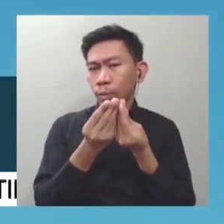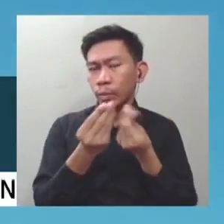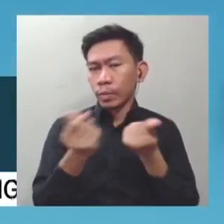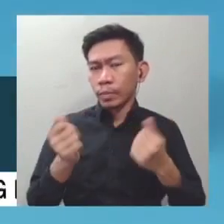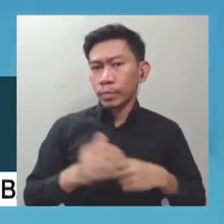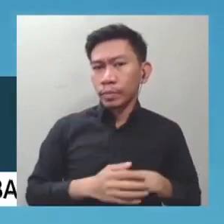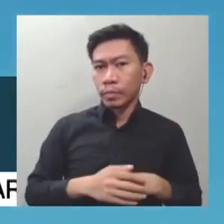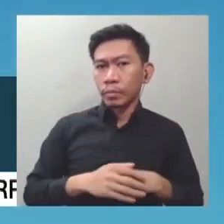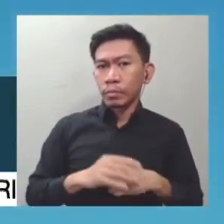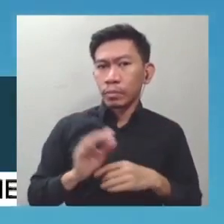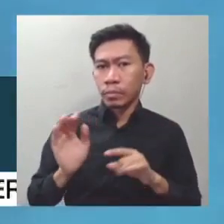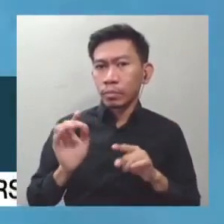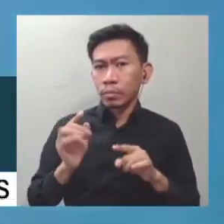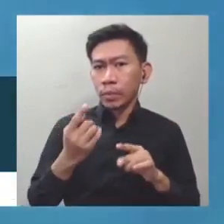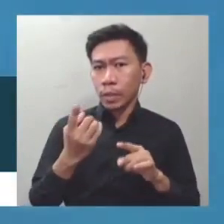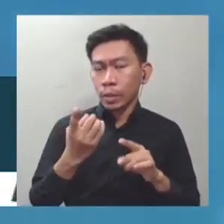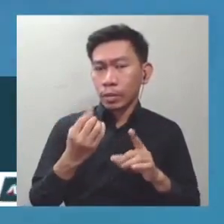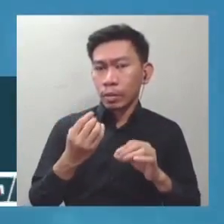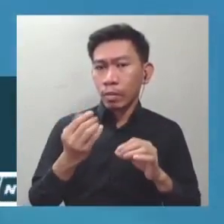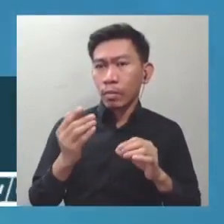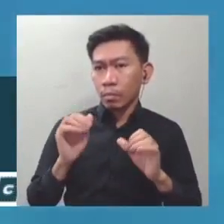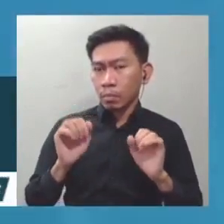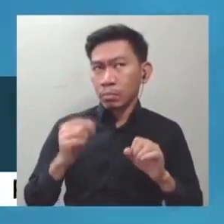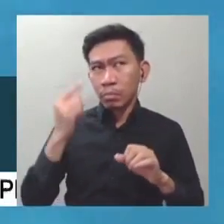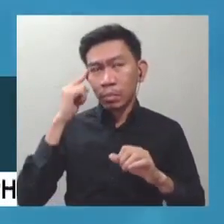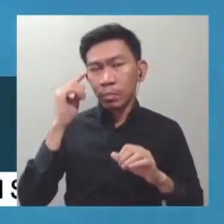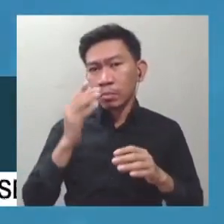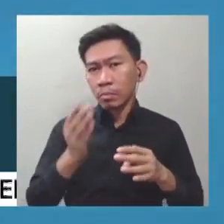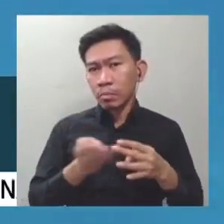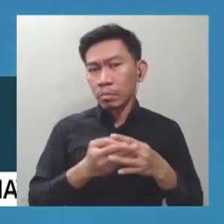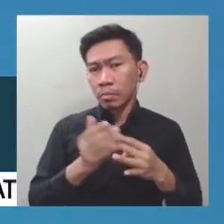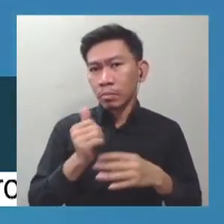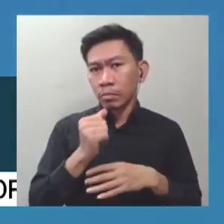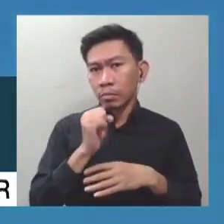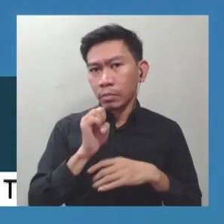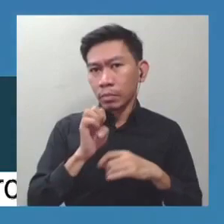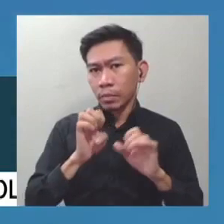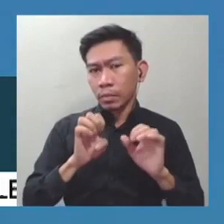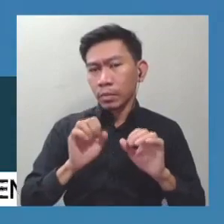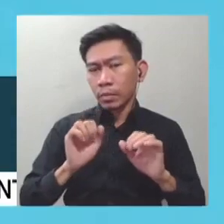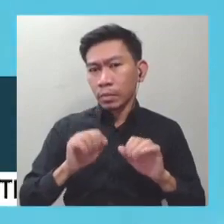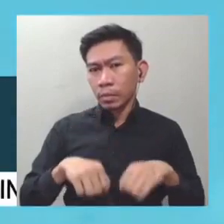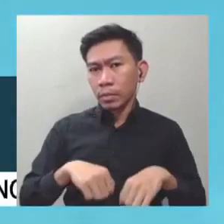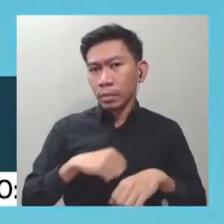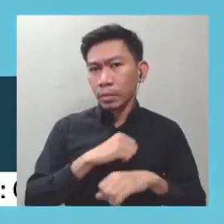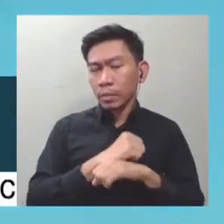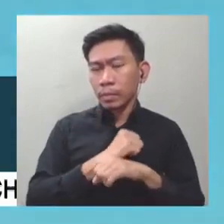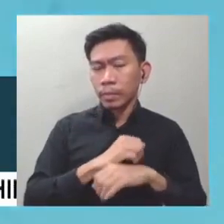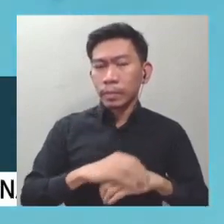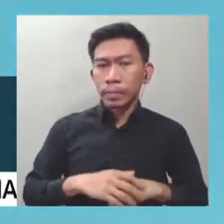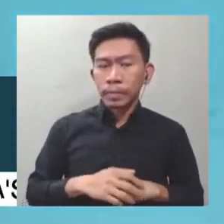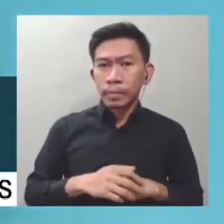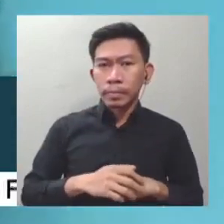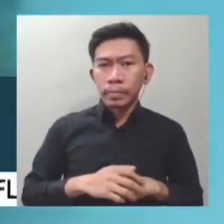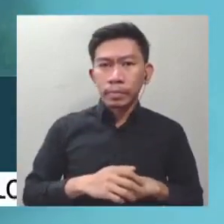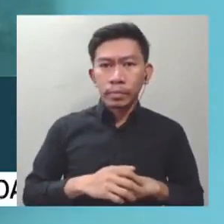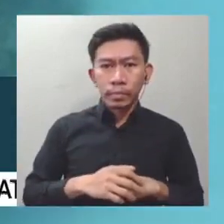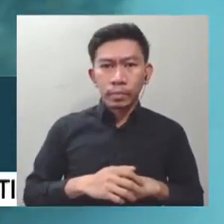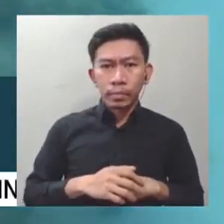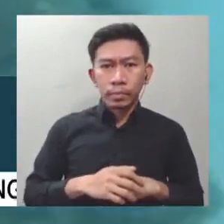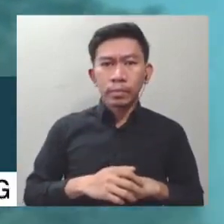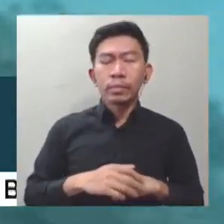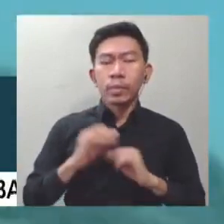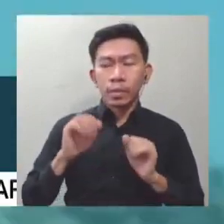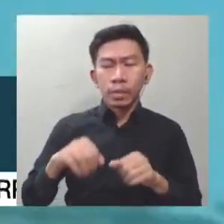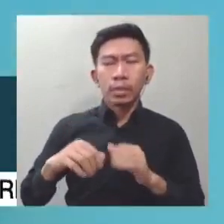adds moving to file a case against Beijing would show the political will of the Marcos administration to hold China accountable